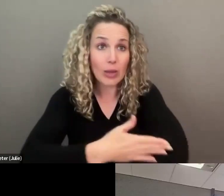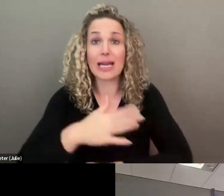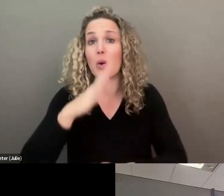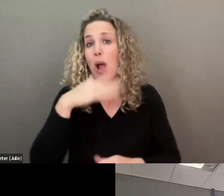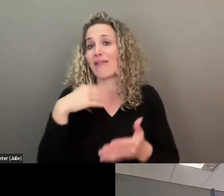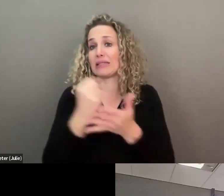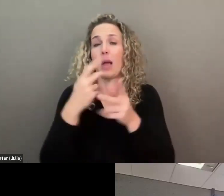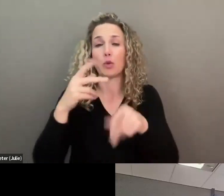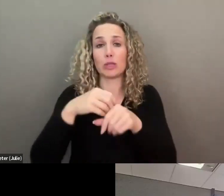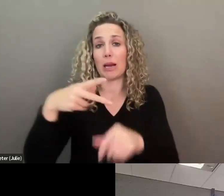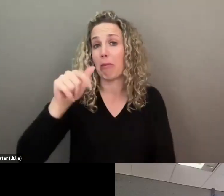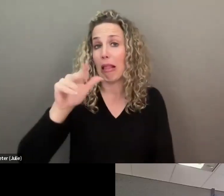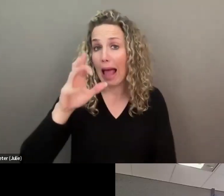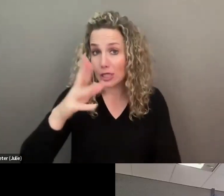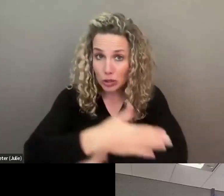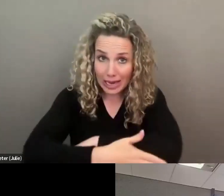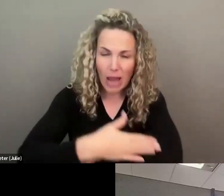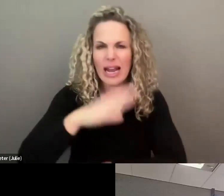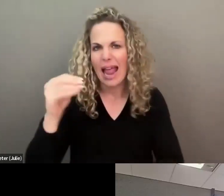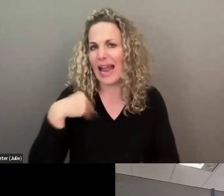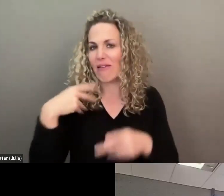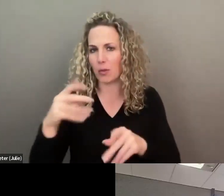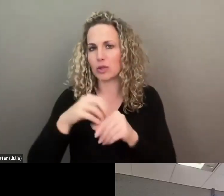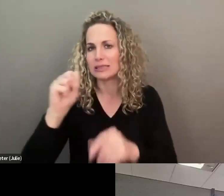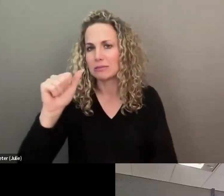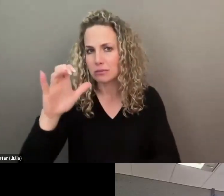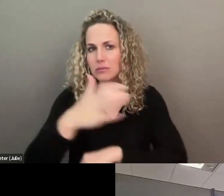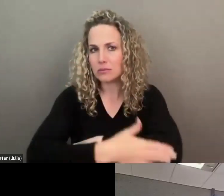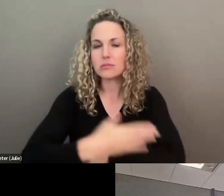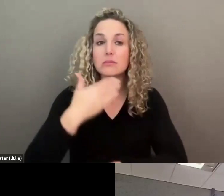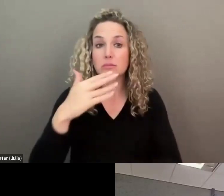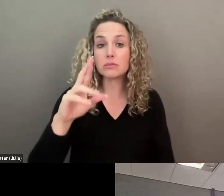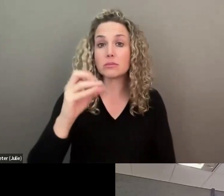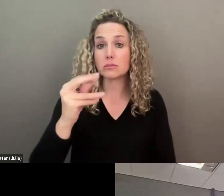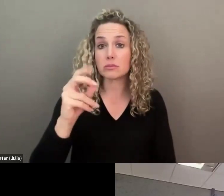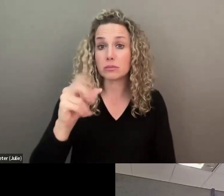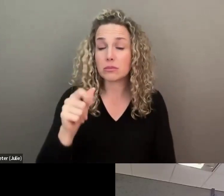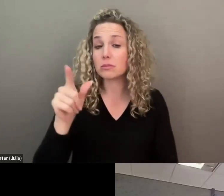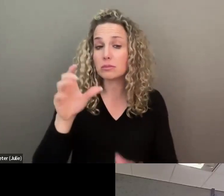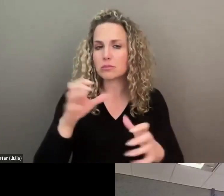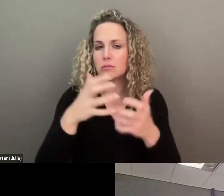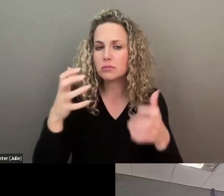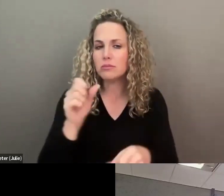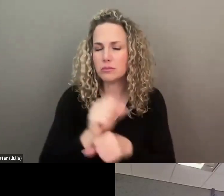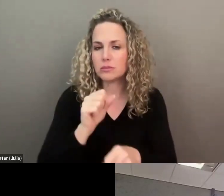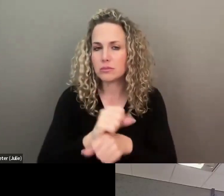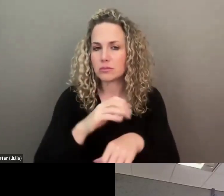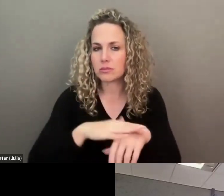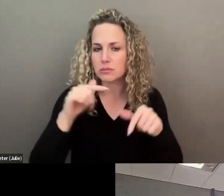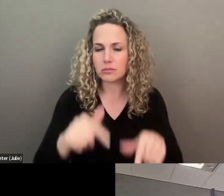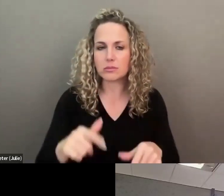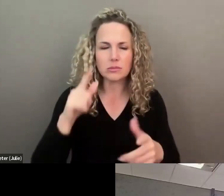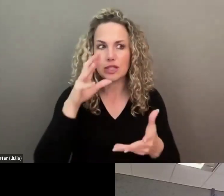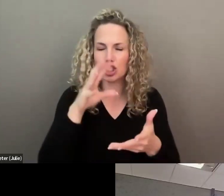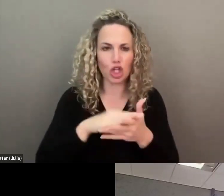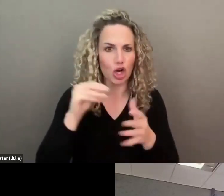County. There's certainly opportunities in Sacramento County. So thank you, Rhonda. Rhonda does a lot of work on these things, and she's learning it at lightning